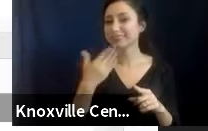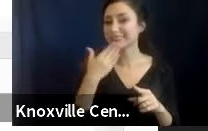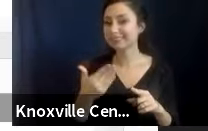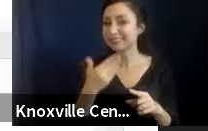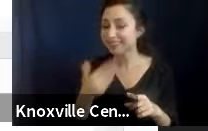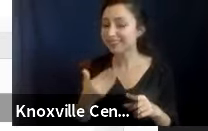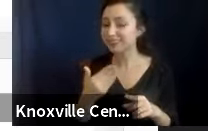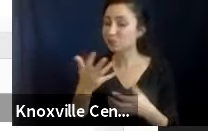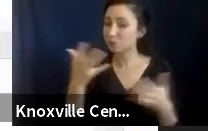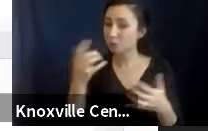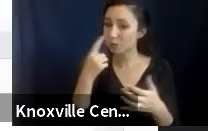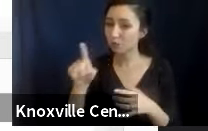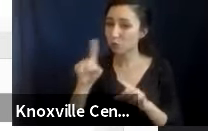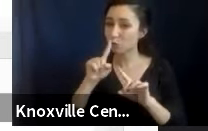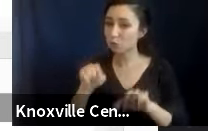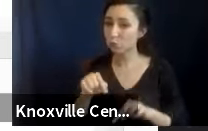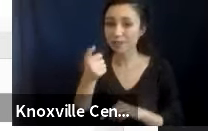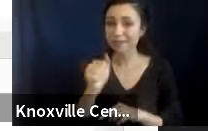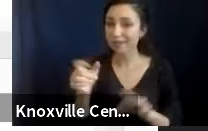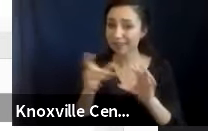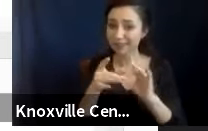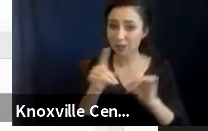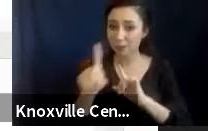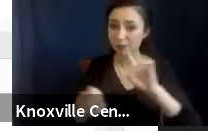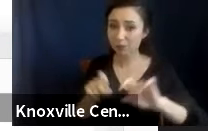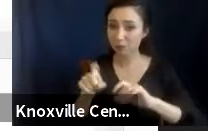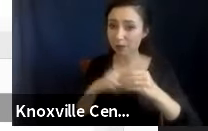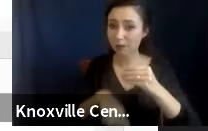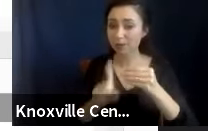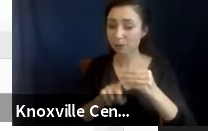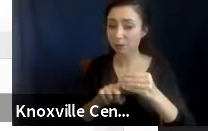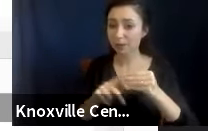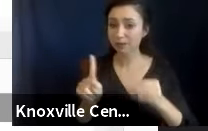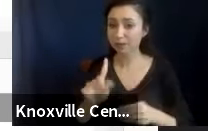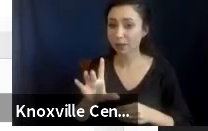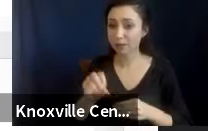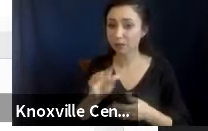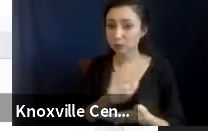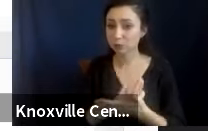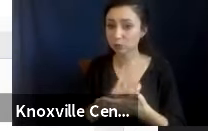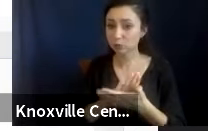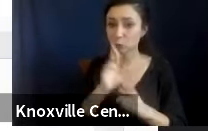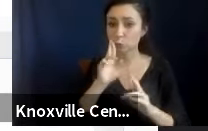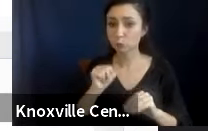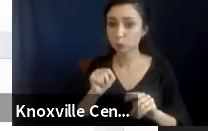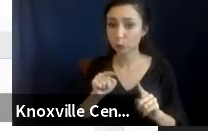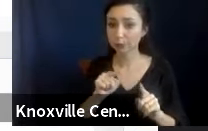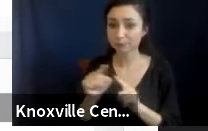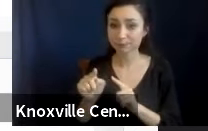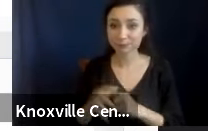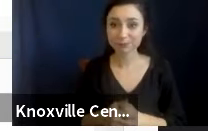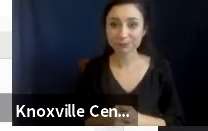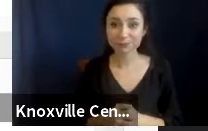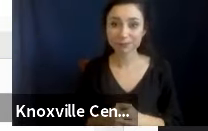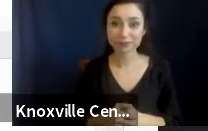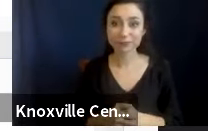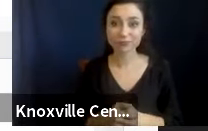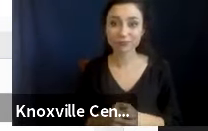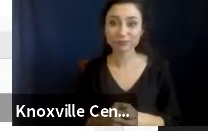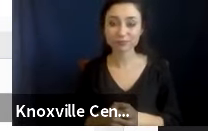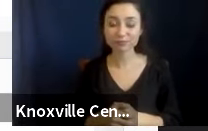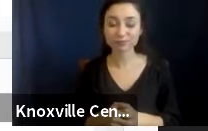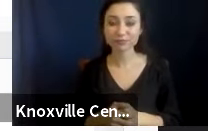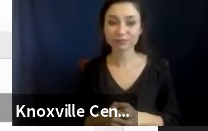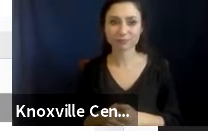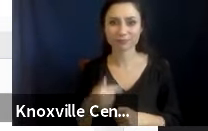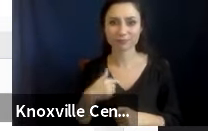questions, comments about the Knoxville County school report? Take it, stop sharing.